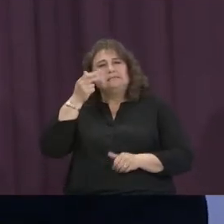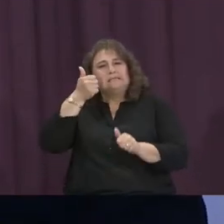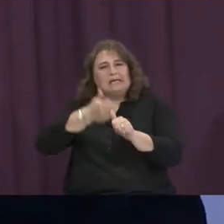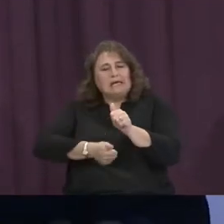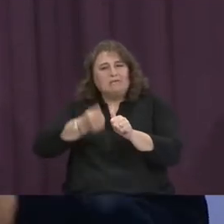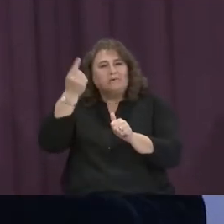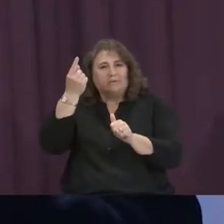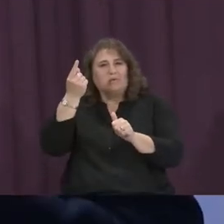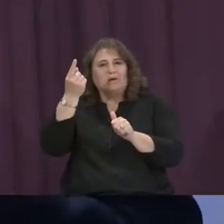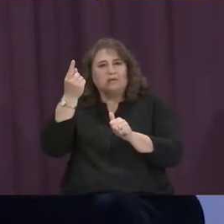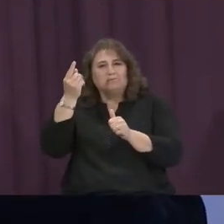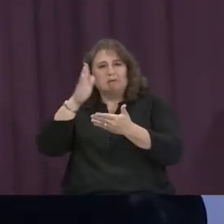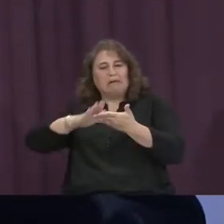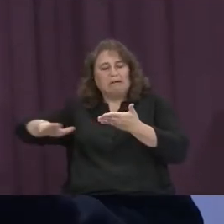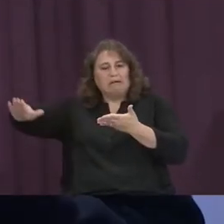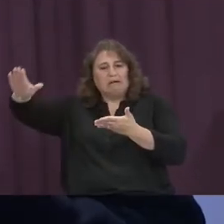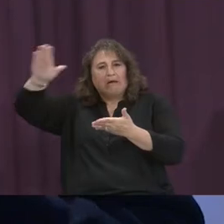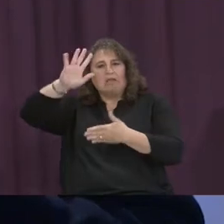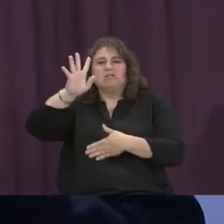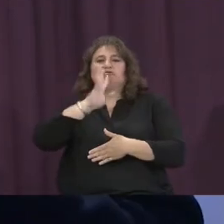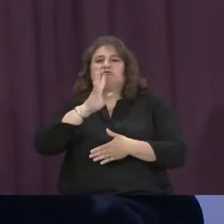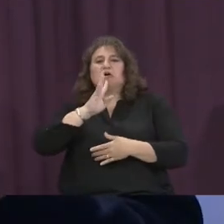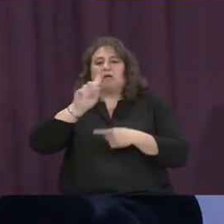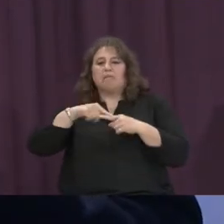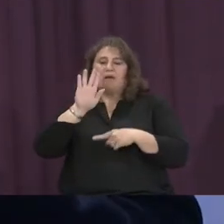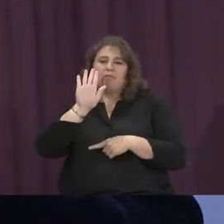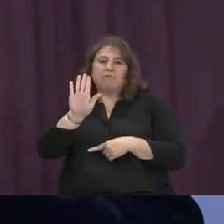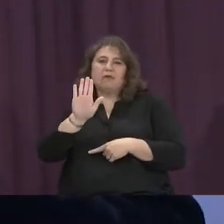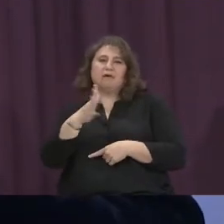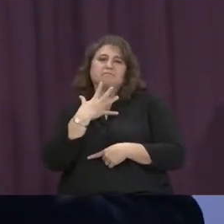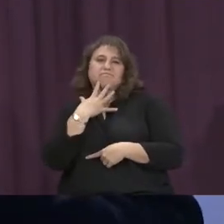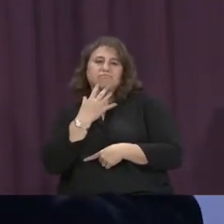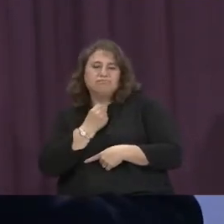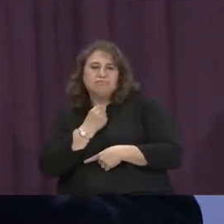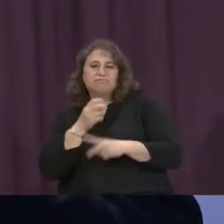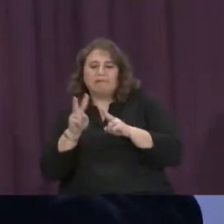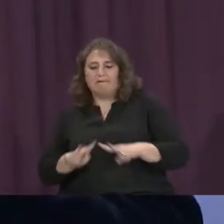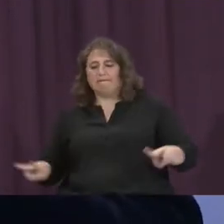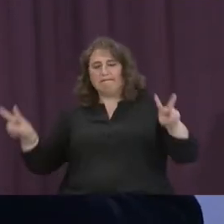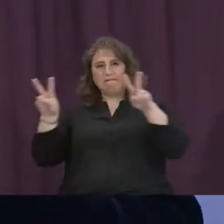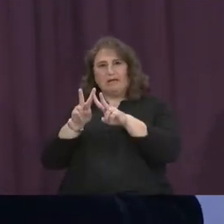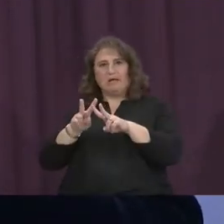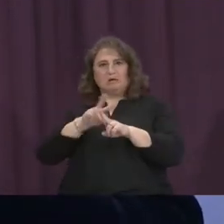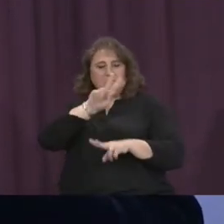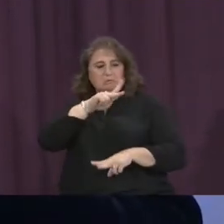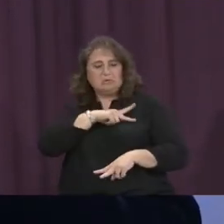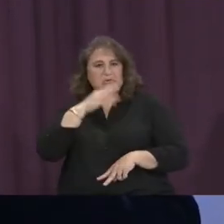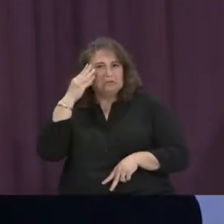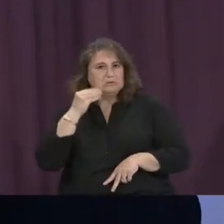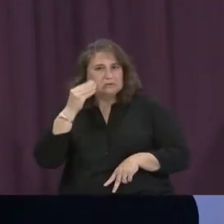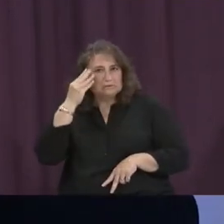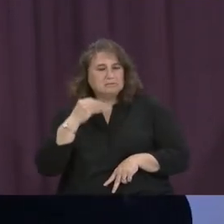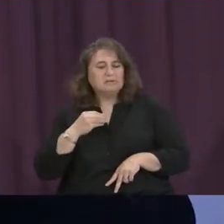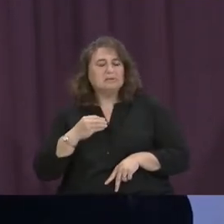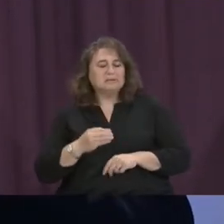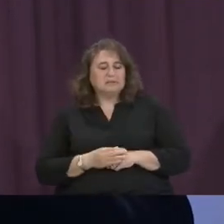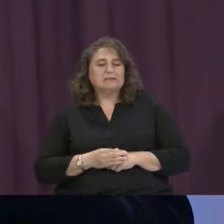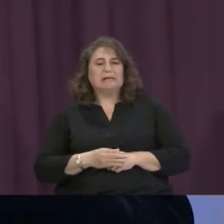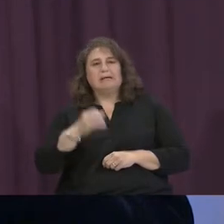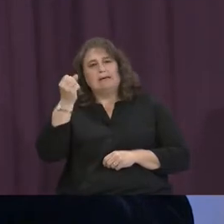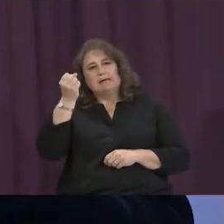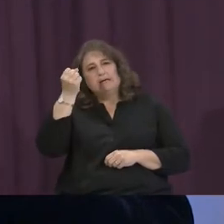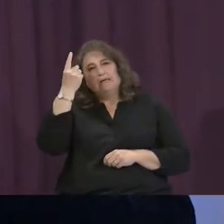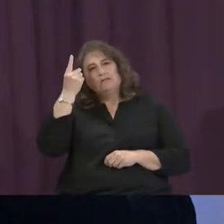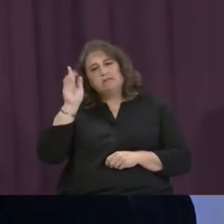the school talking about what they value, talking about their personal experiences and just to, to understand